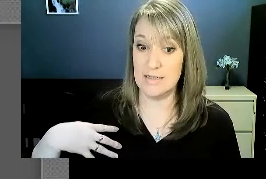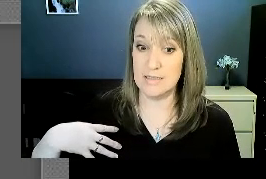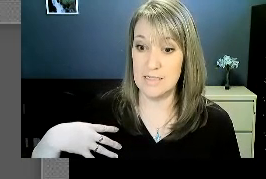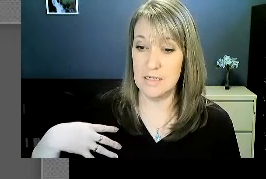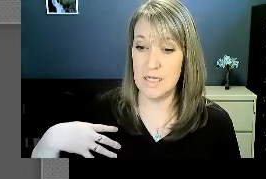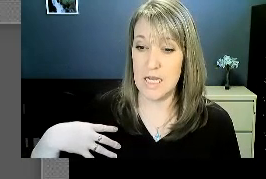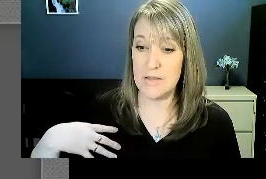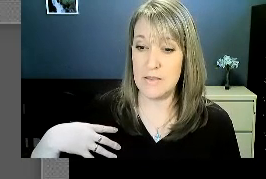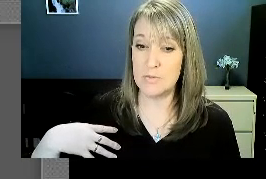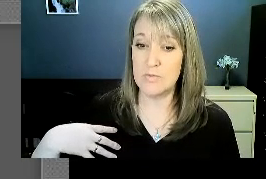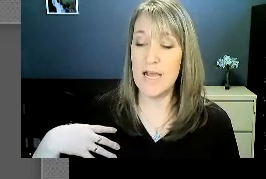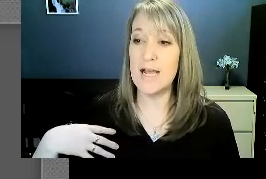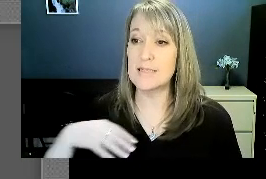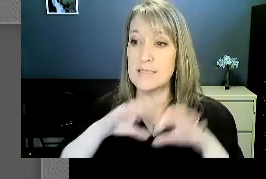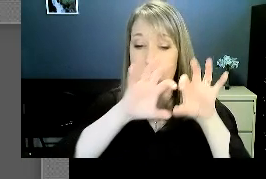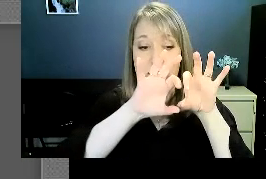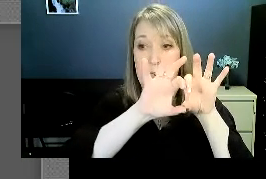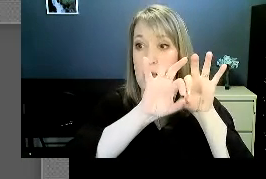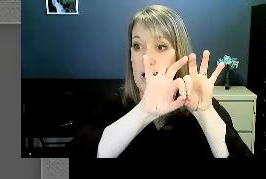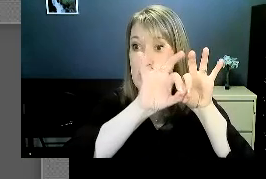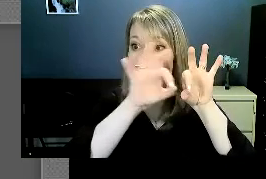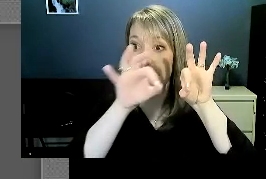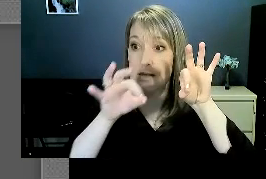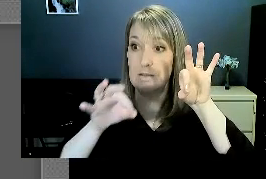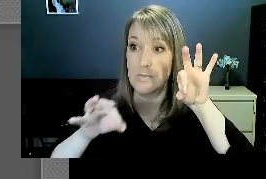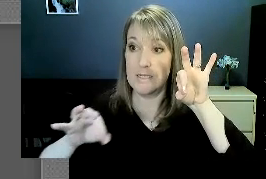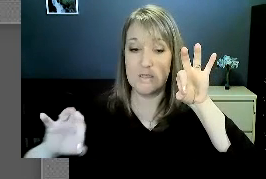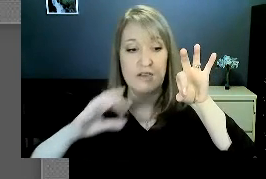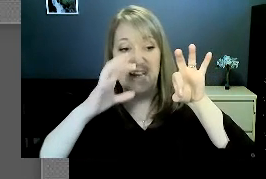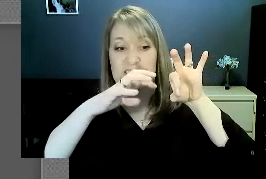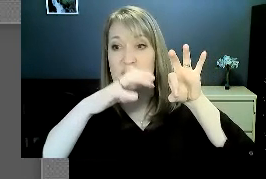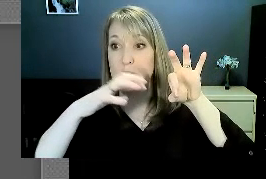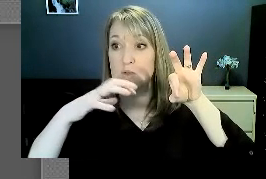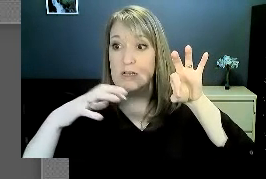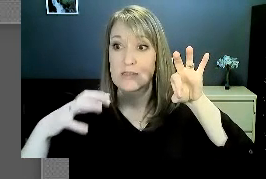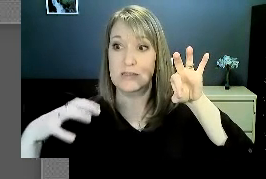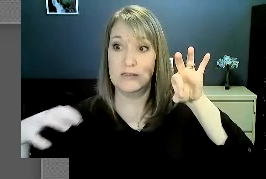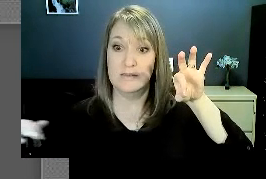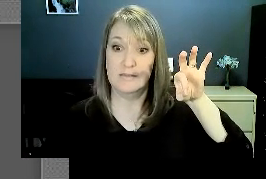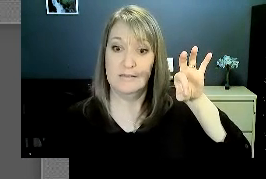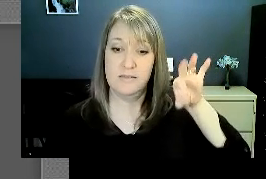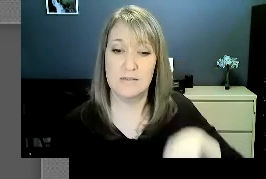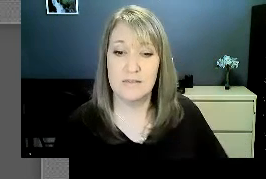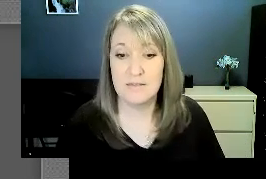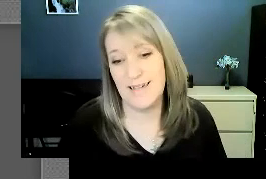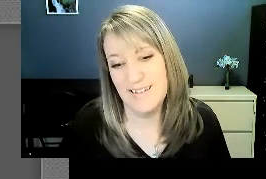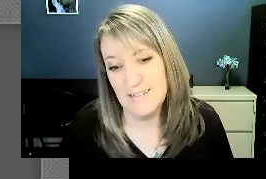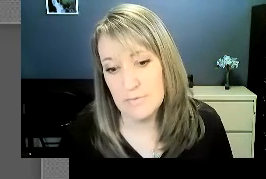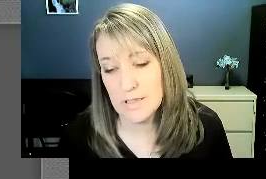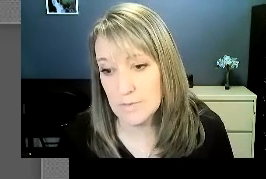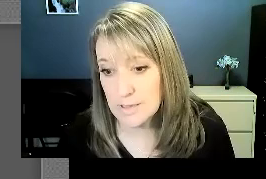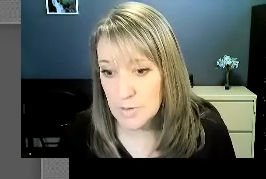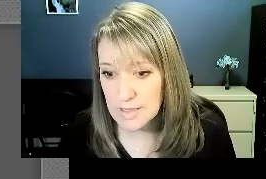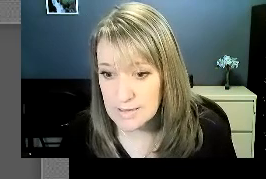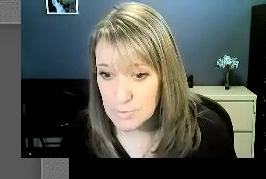the chest. And then the rest of the body that you might do, it's got polka dots. Kinda,